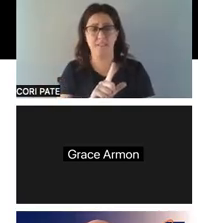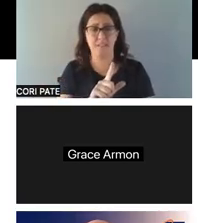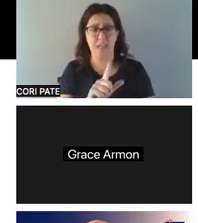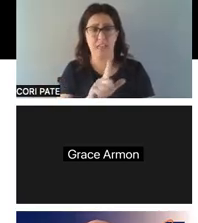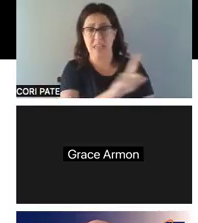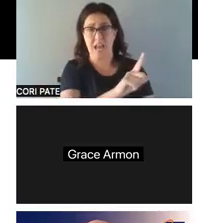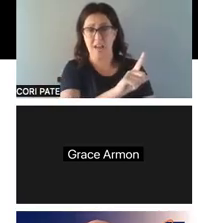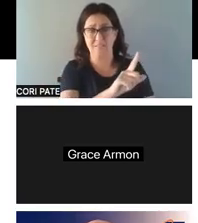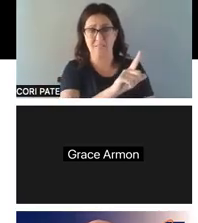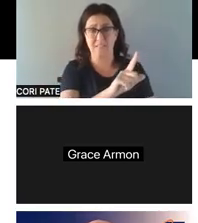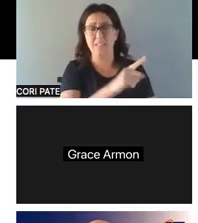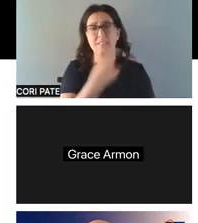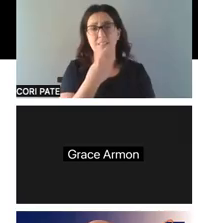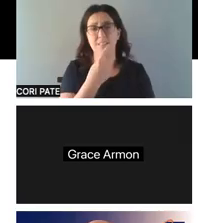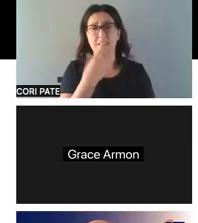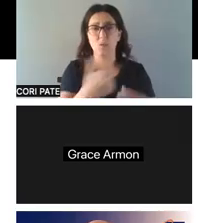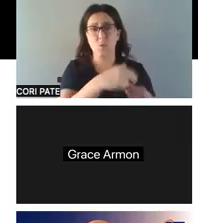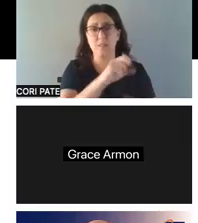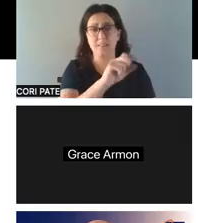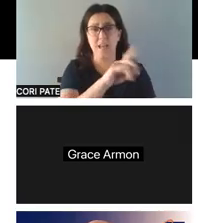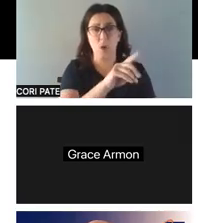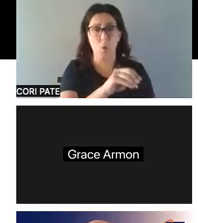at slido.com, spells as